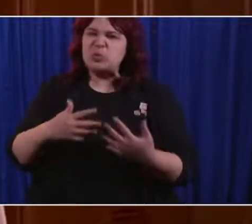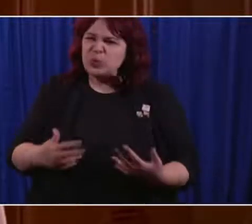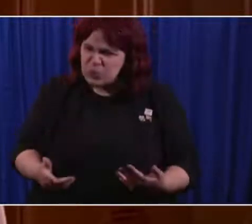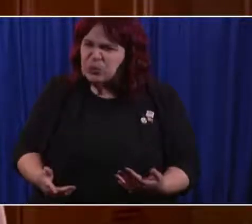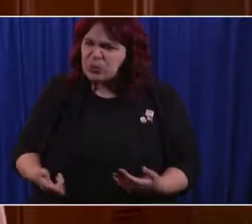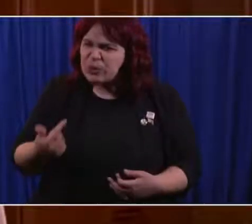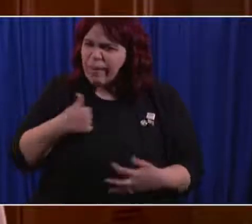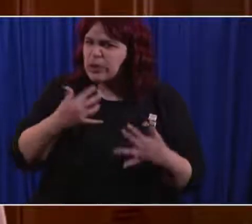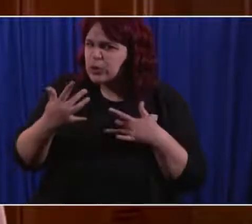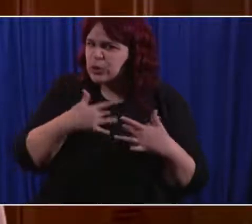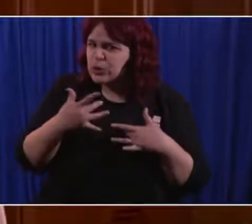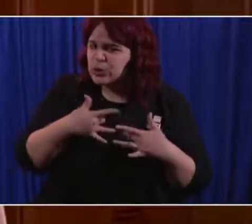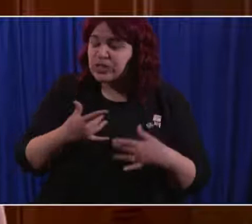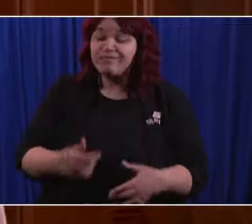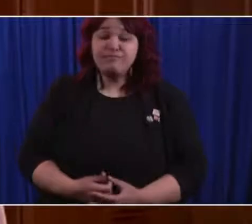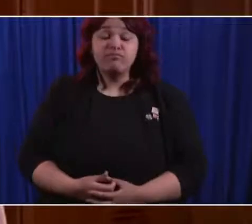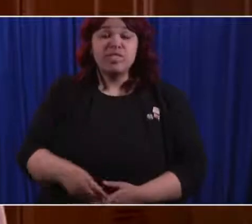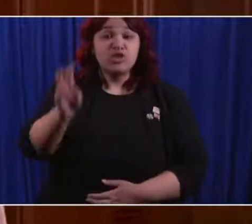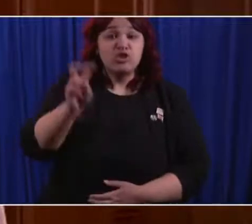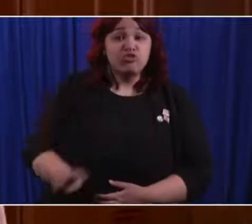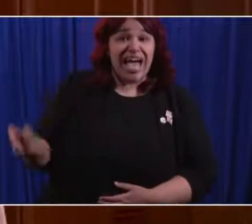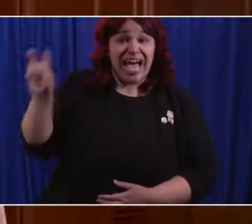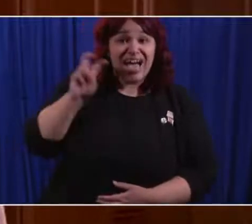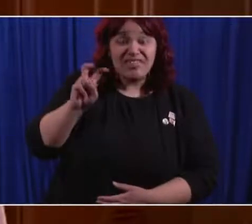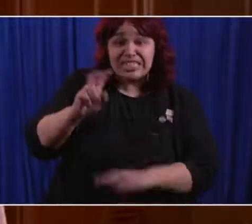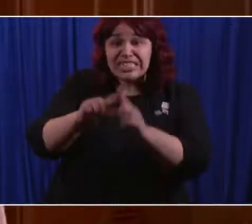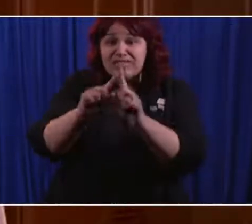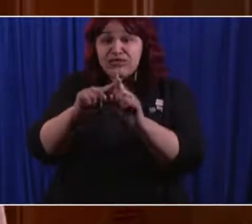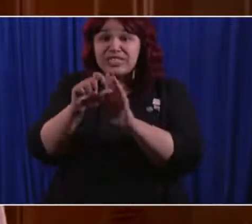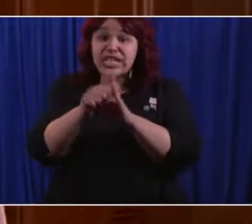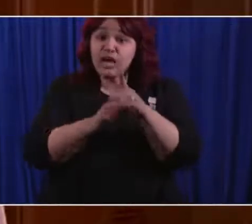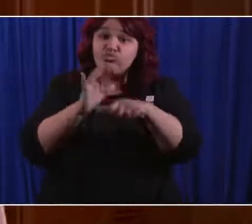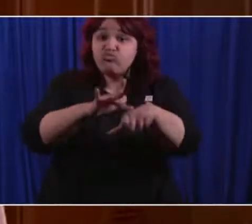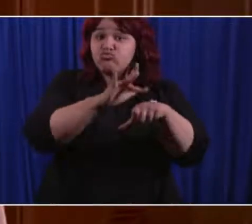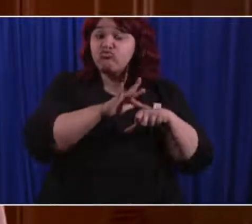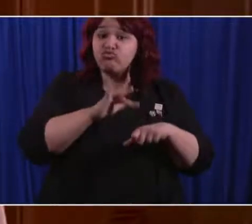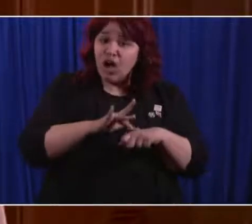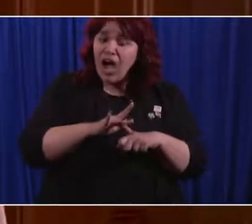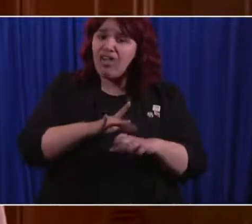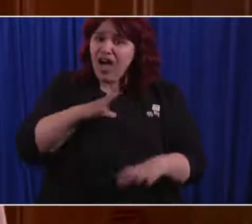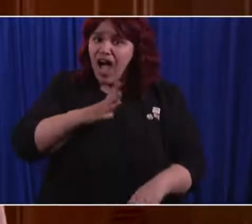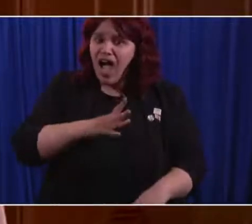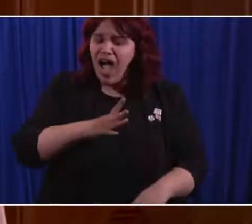do it. How careful are you, in regard to that?